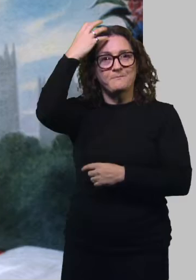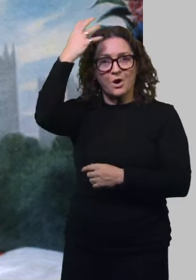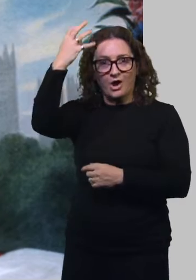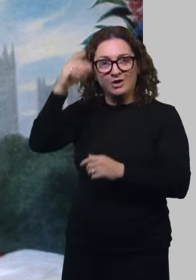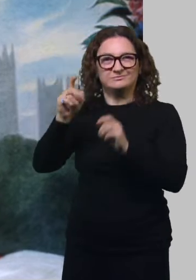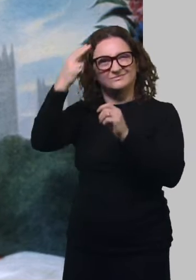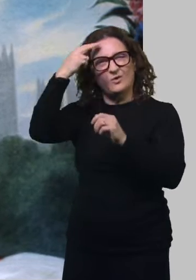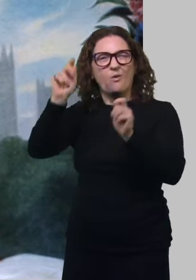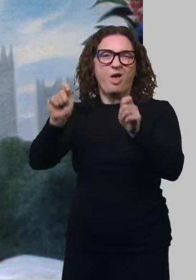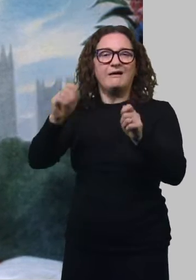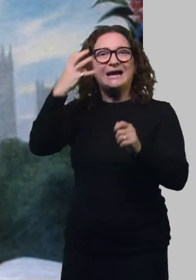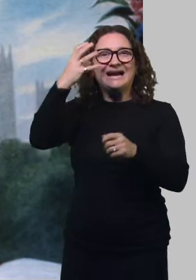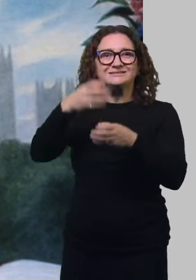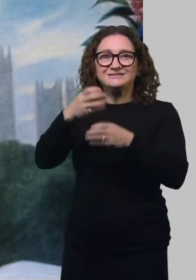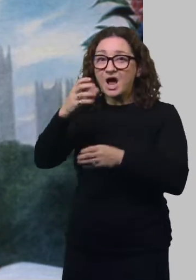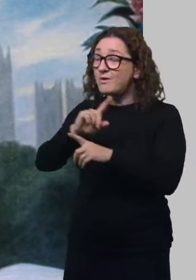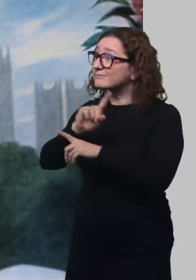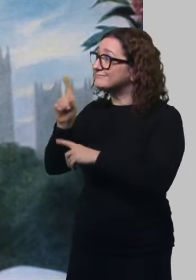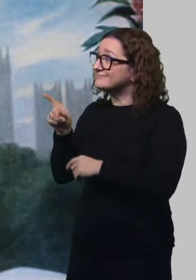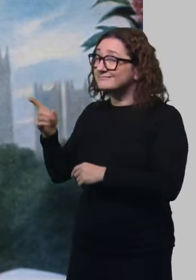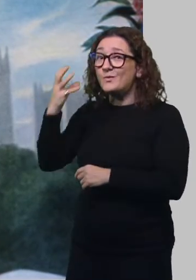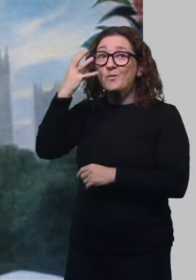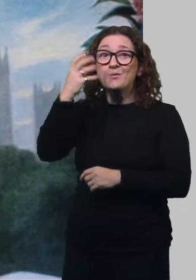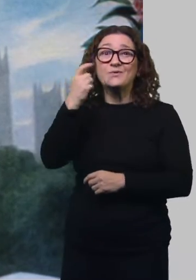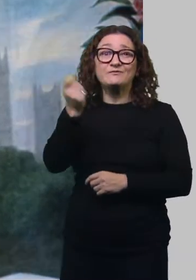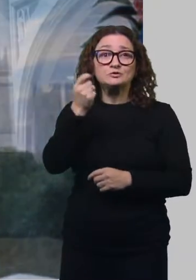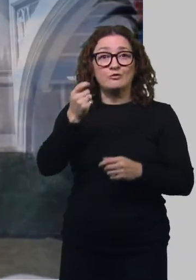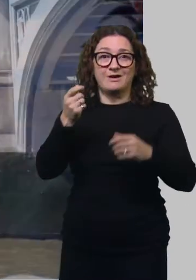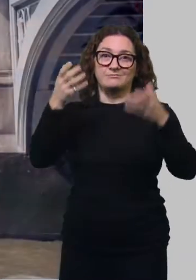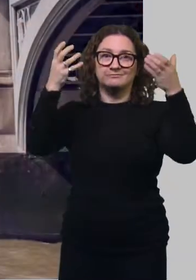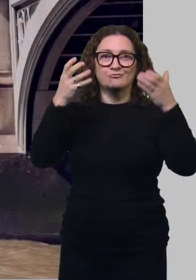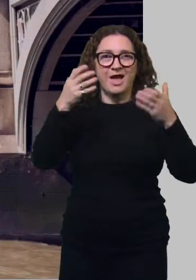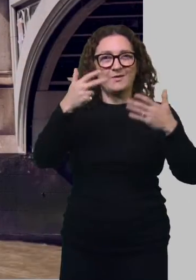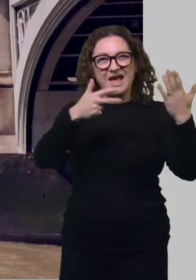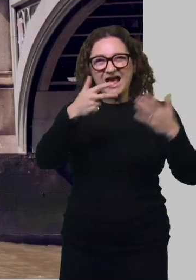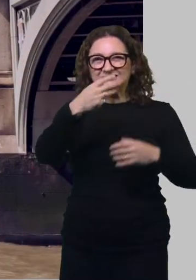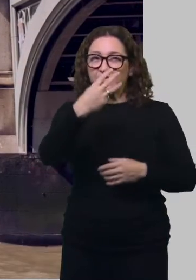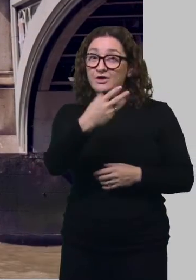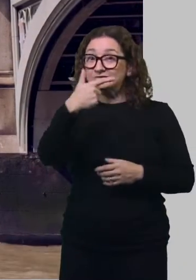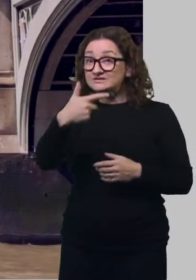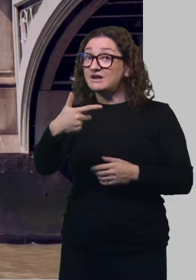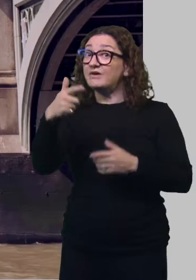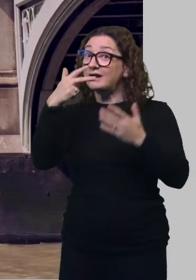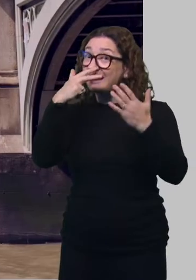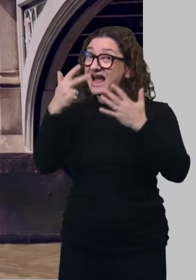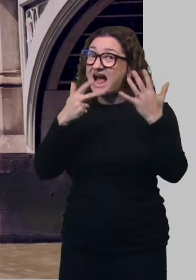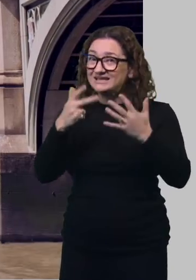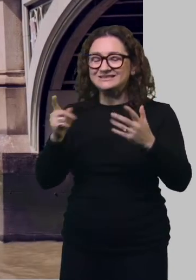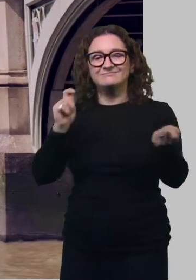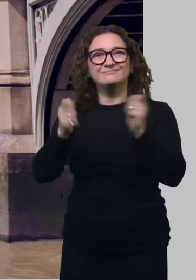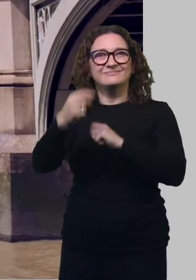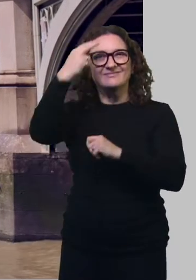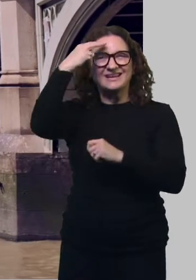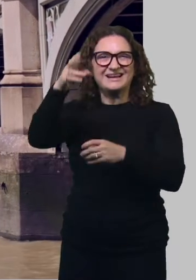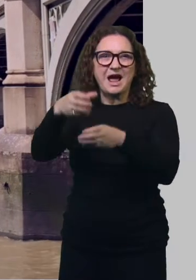in 1837 at the age of 18. It is the tallest tower in the Palace of Westminster and was the tallest stone square